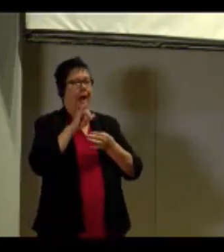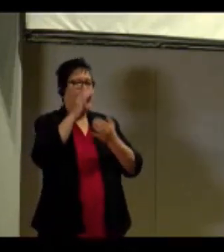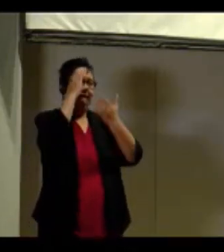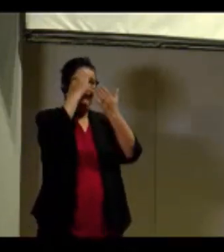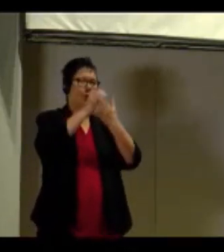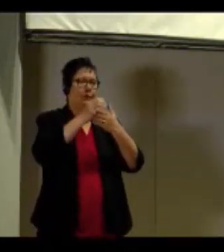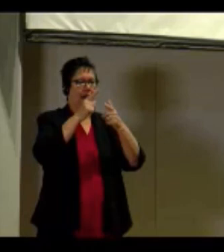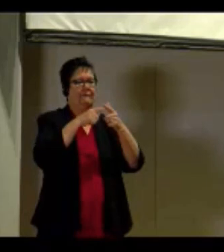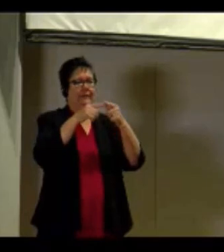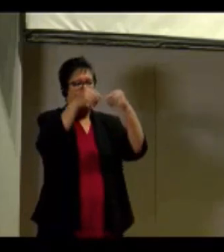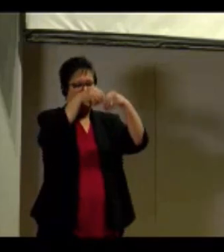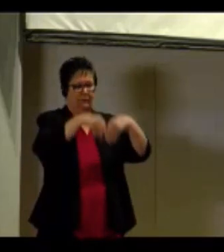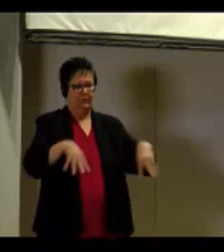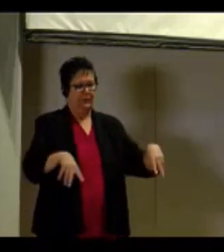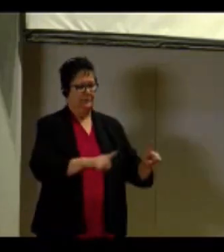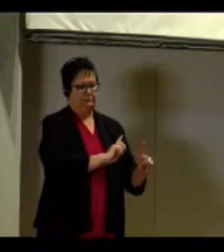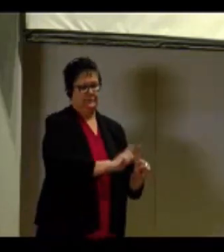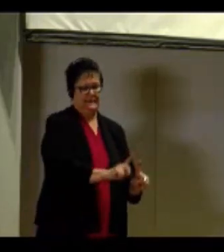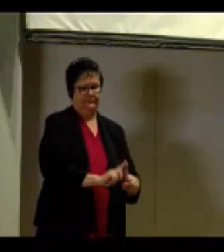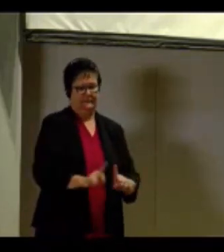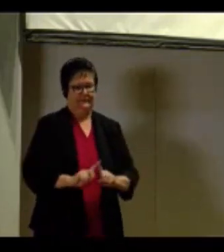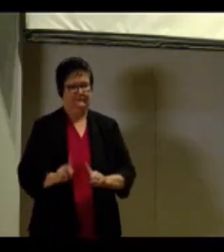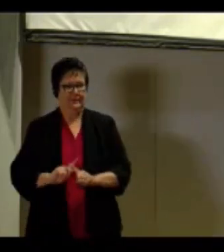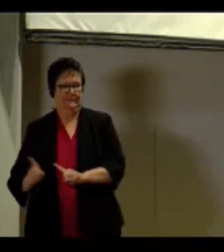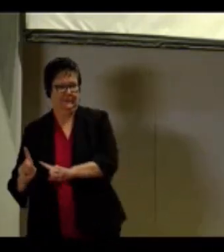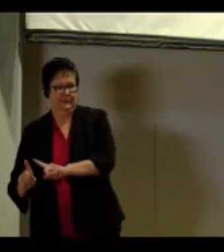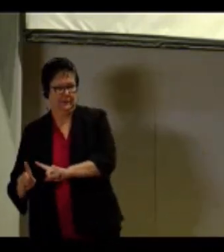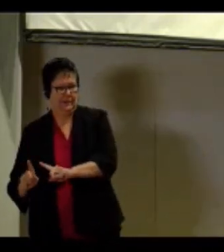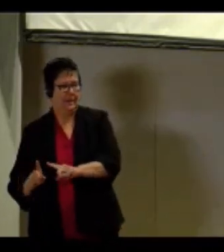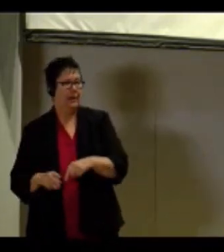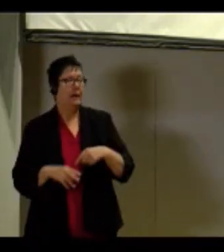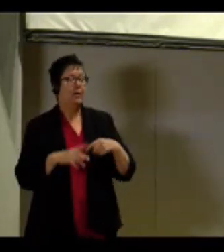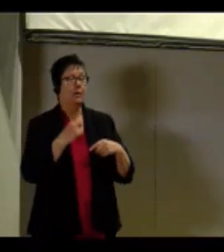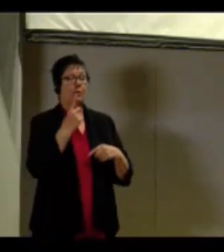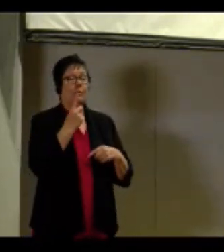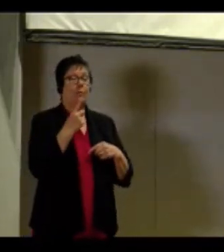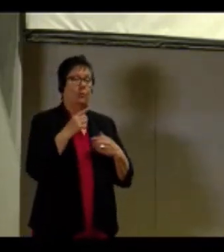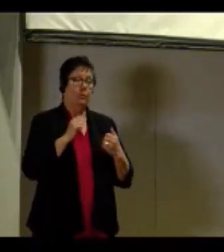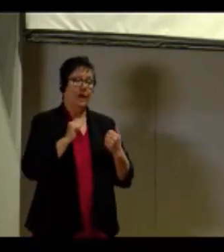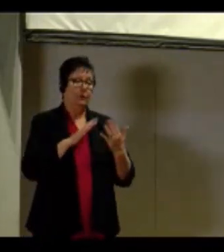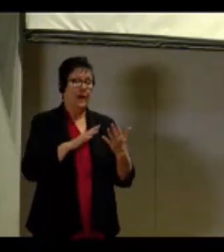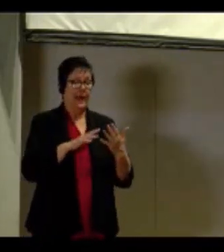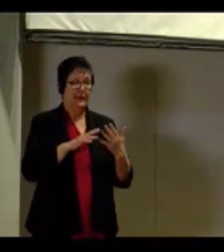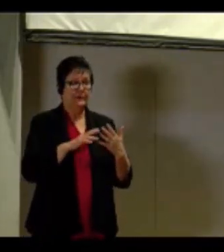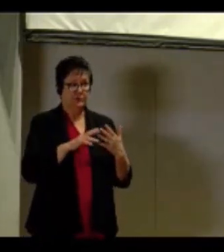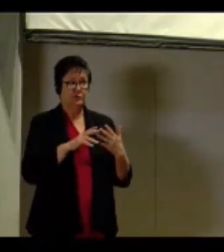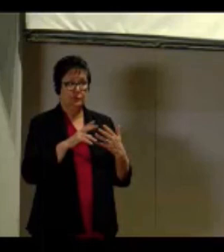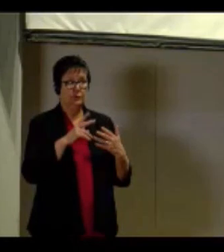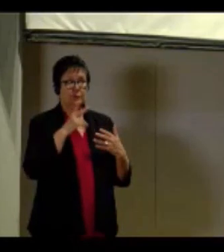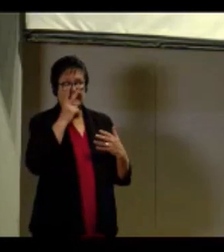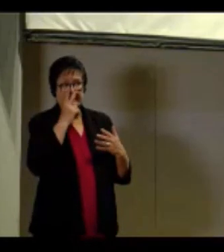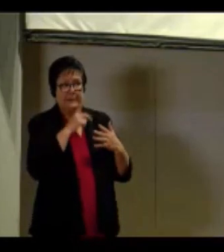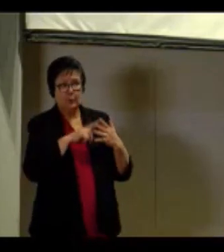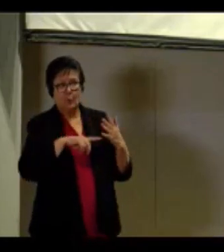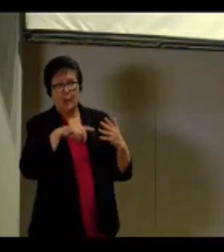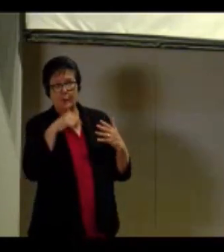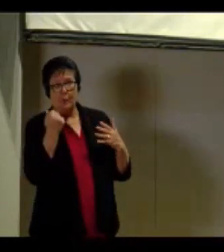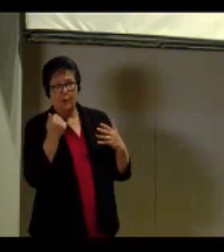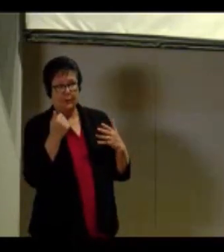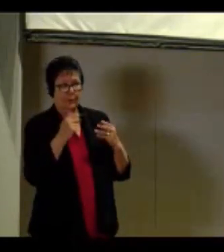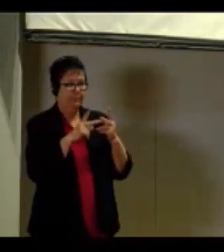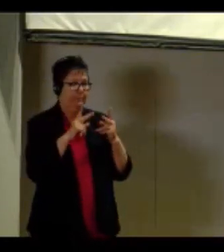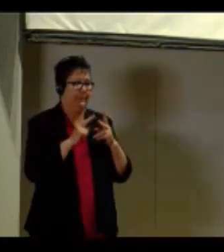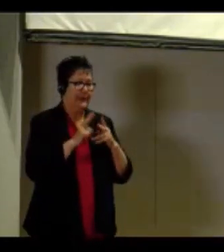suggest. And one way you do that, of course, is by tapping into other sources